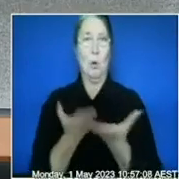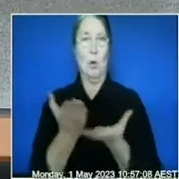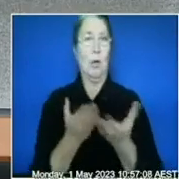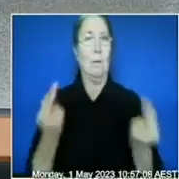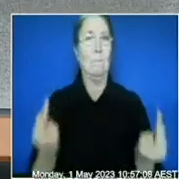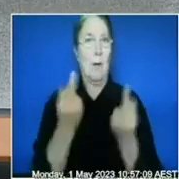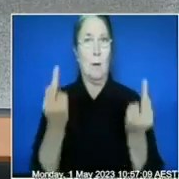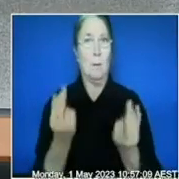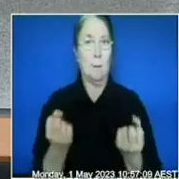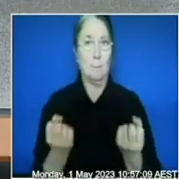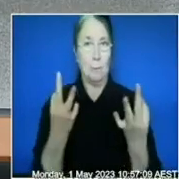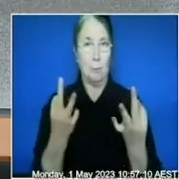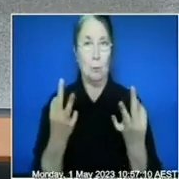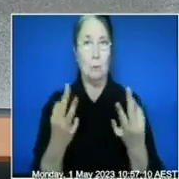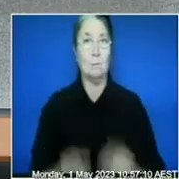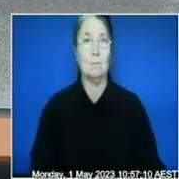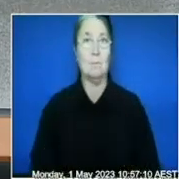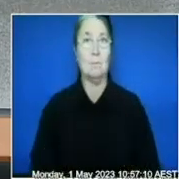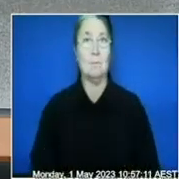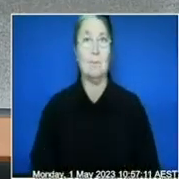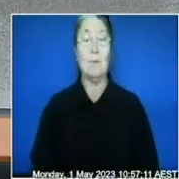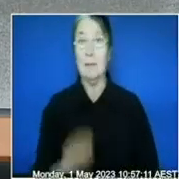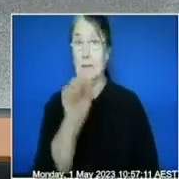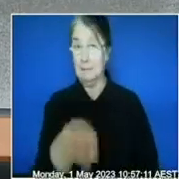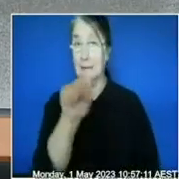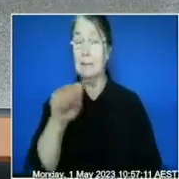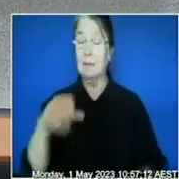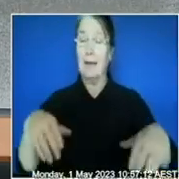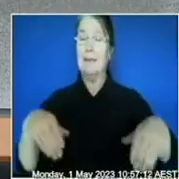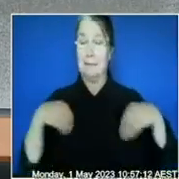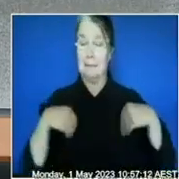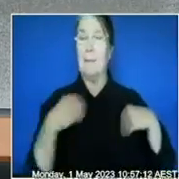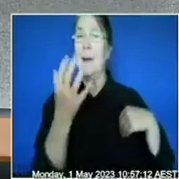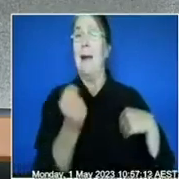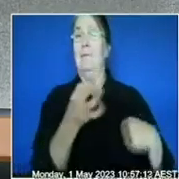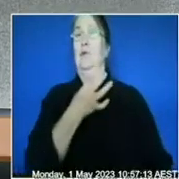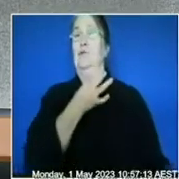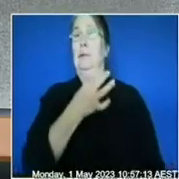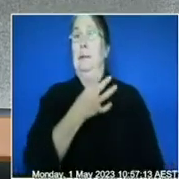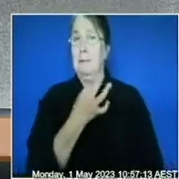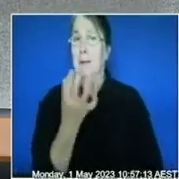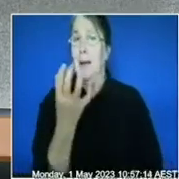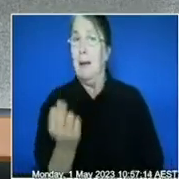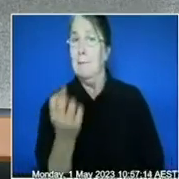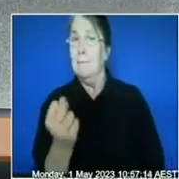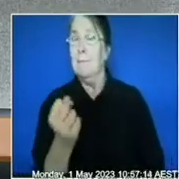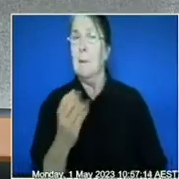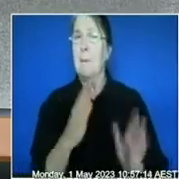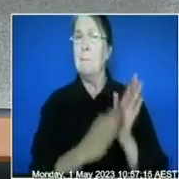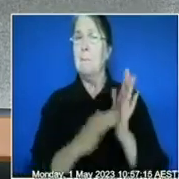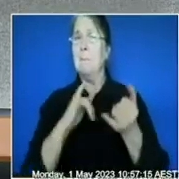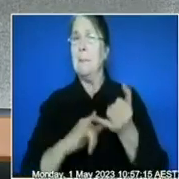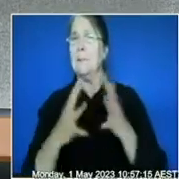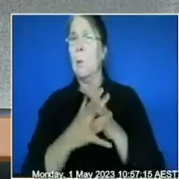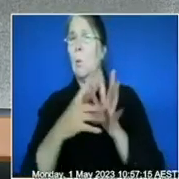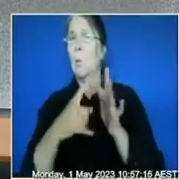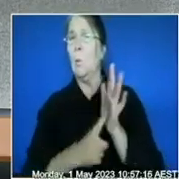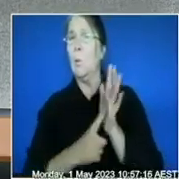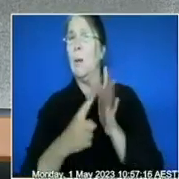the numbers that we're talking about. I think to Commissioner Hunter's point earlier that we're talking about percentages, but actually we're talking about people